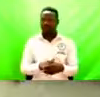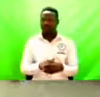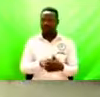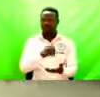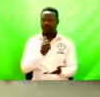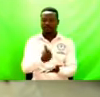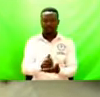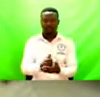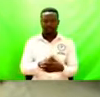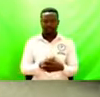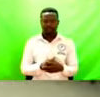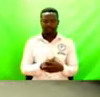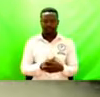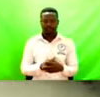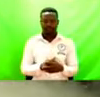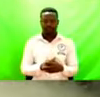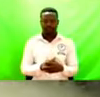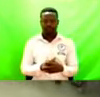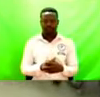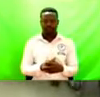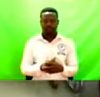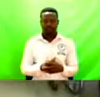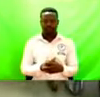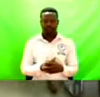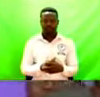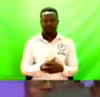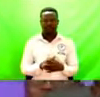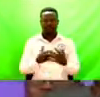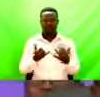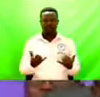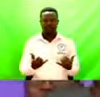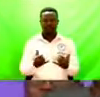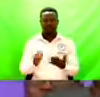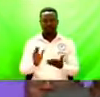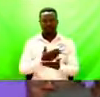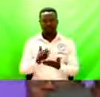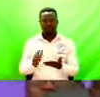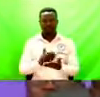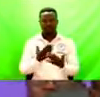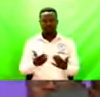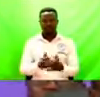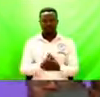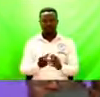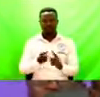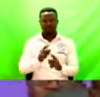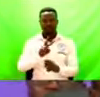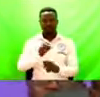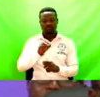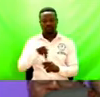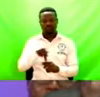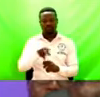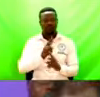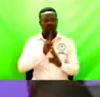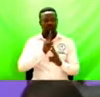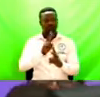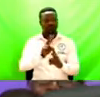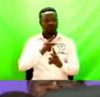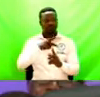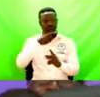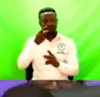Amen. Good. On this note, we will take a song ministration from the voice of